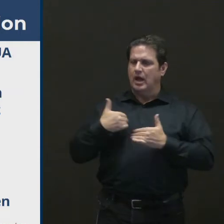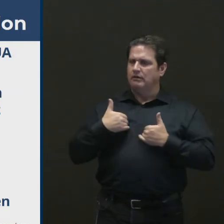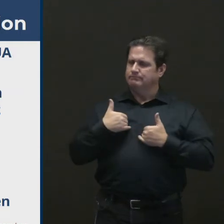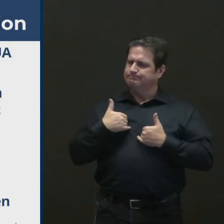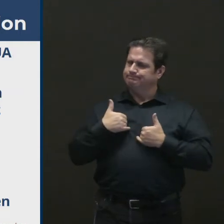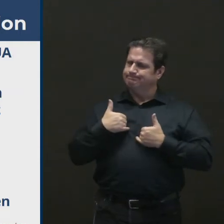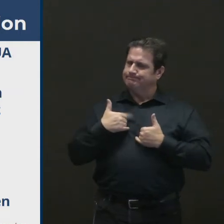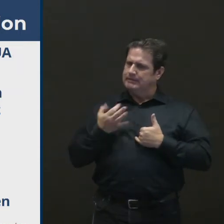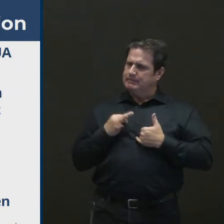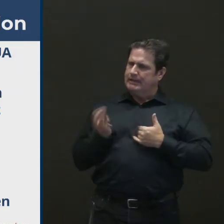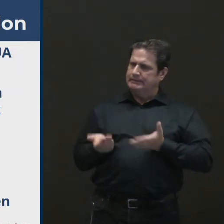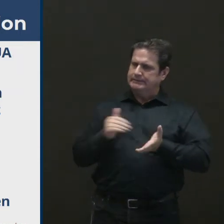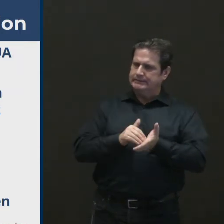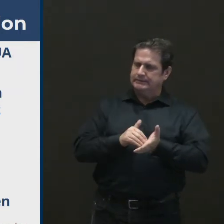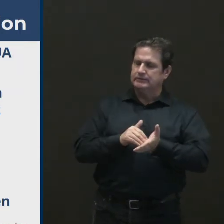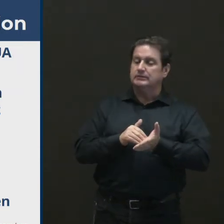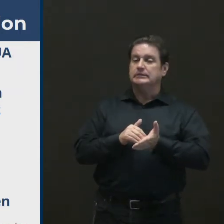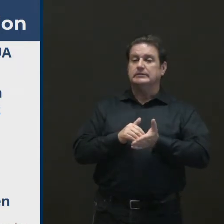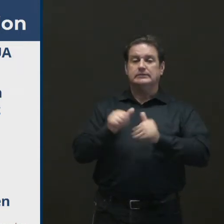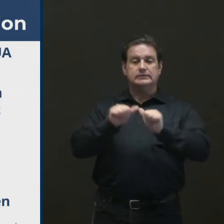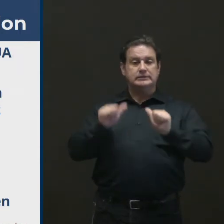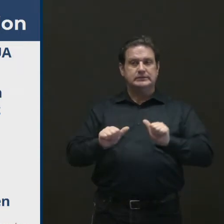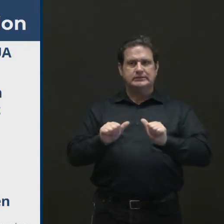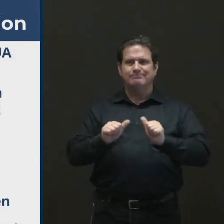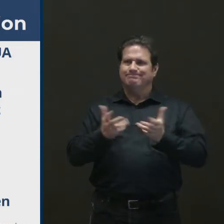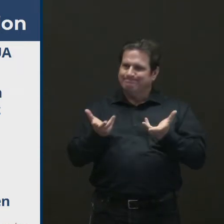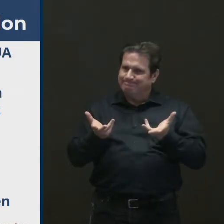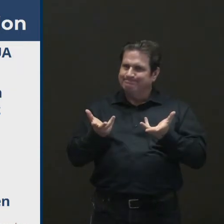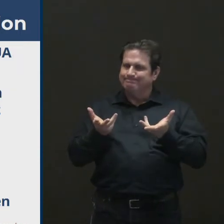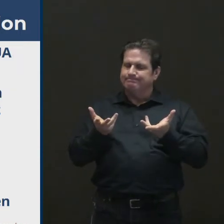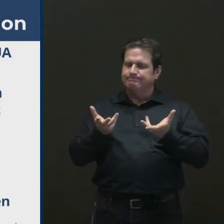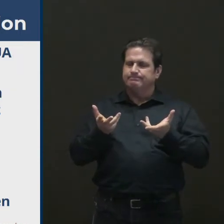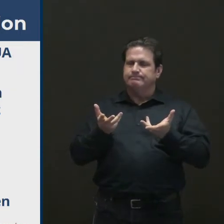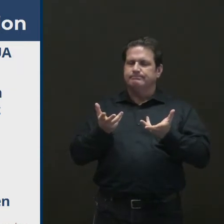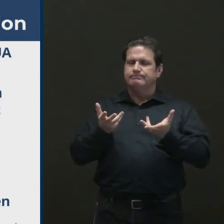to reapply there. The way the system is essentially going to work